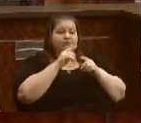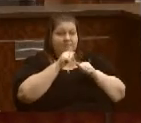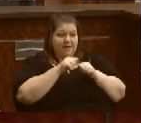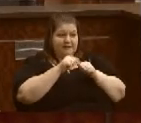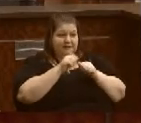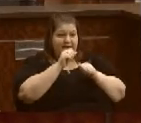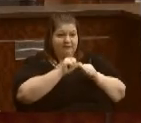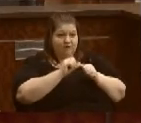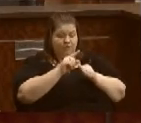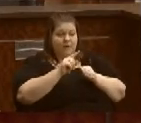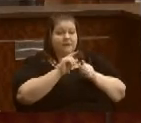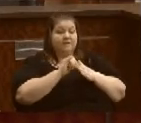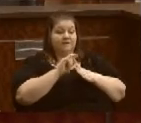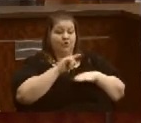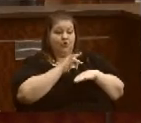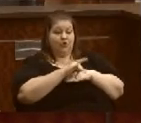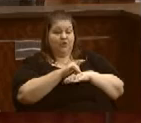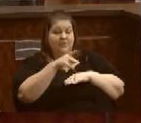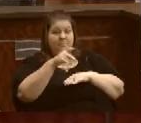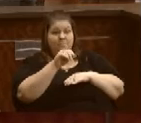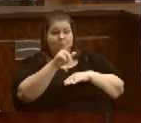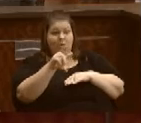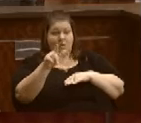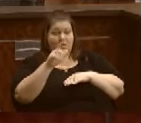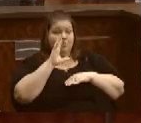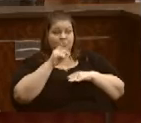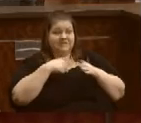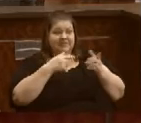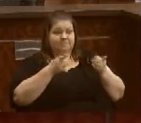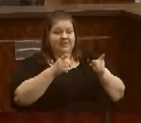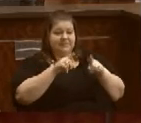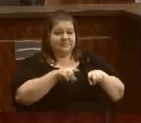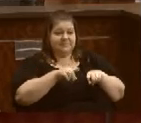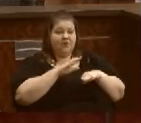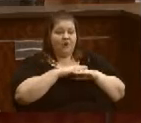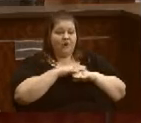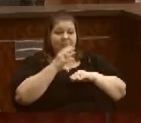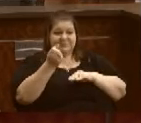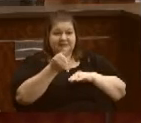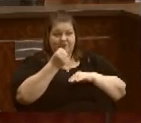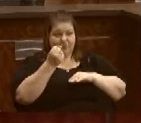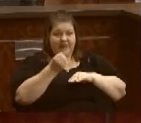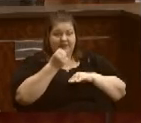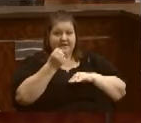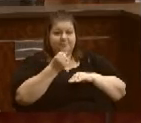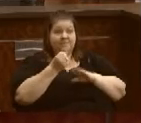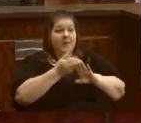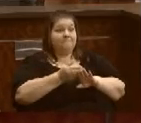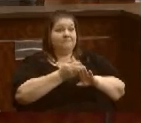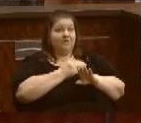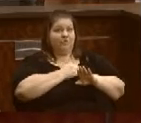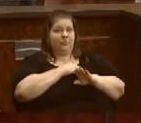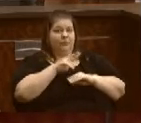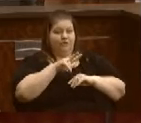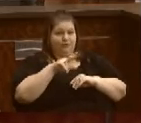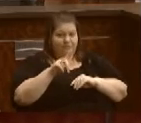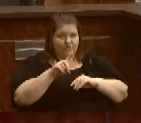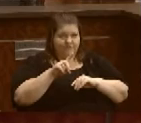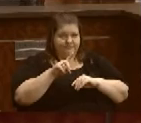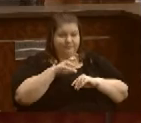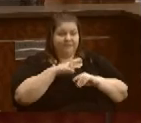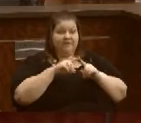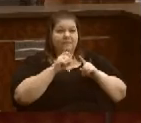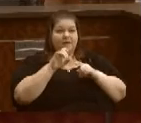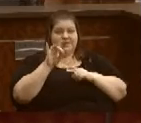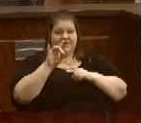the early polling will take place on Saturday before the 31st and from 8